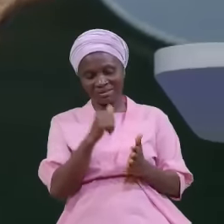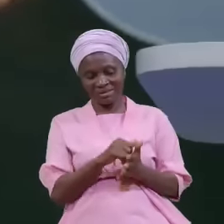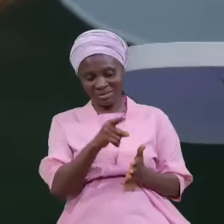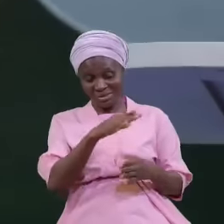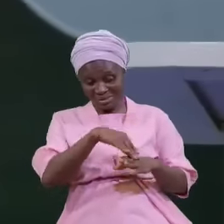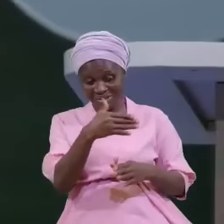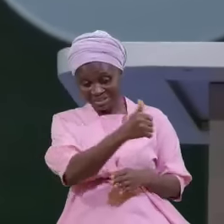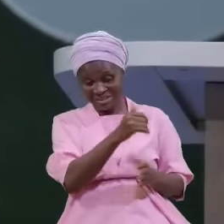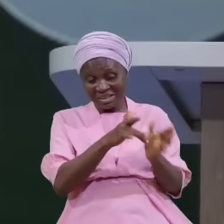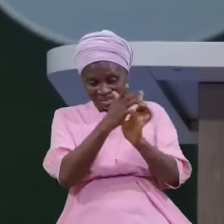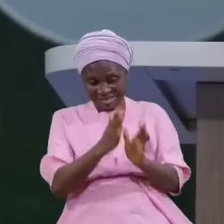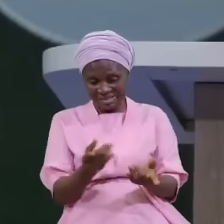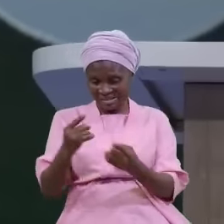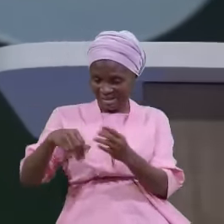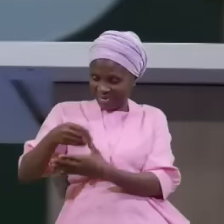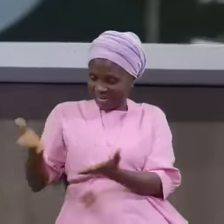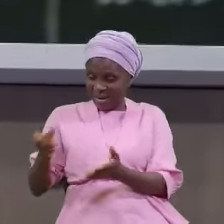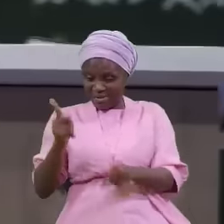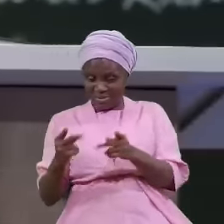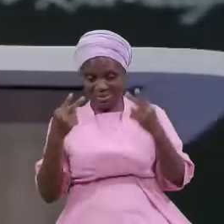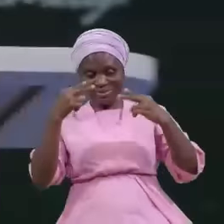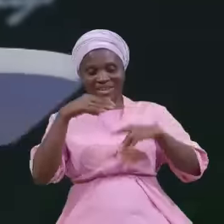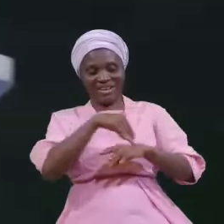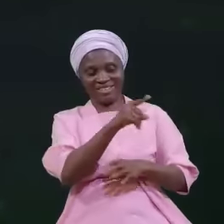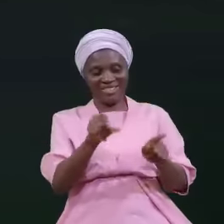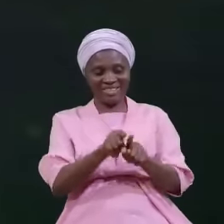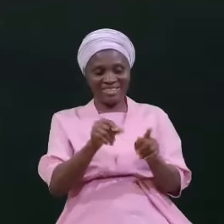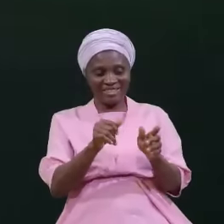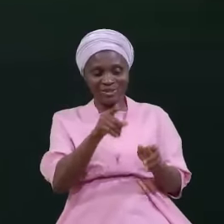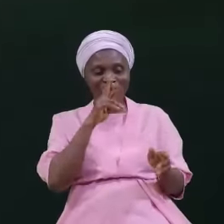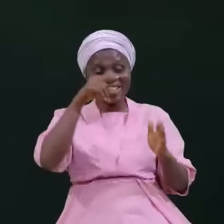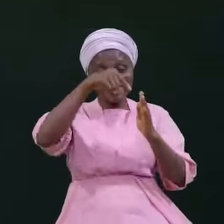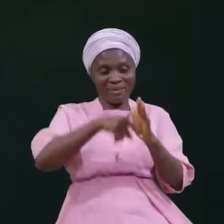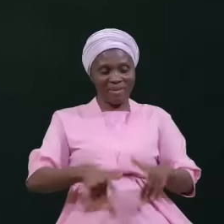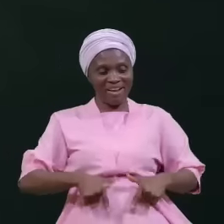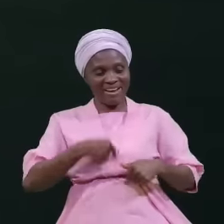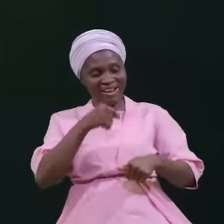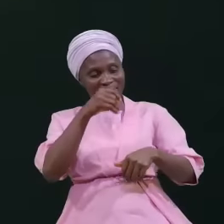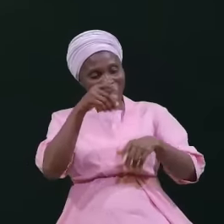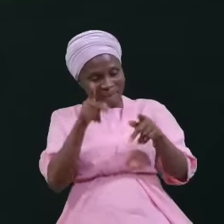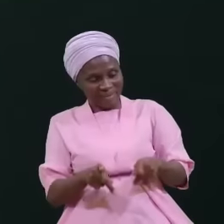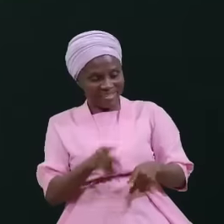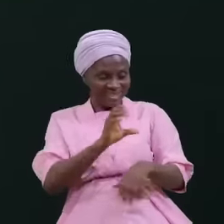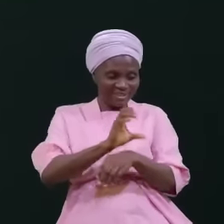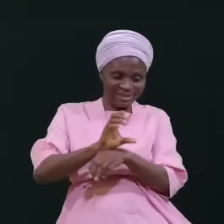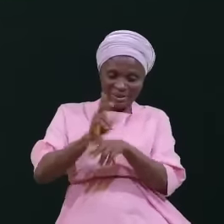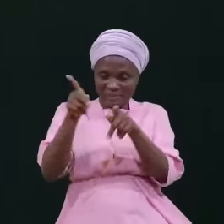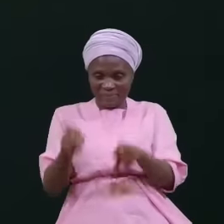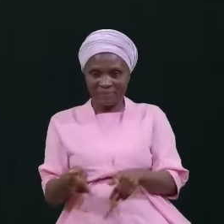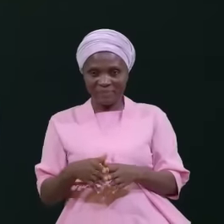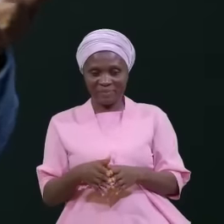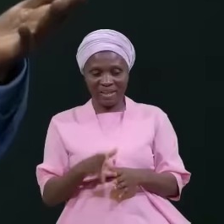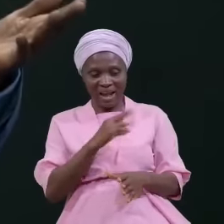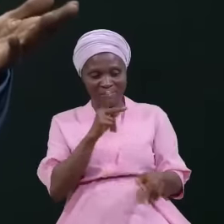than the deeper people. And you're even, you know, people look at you, you walk sanctimoniously. It looks like you're